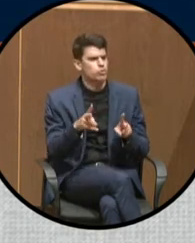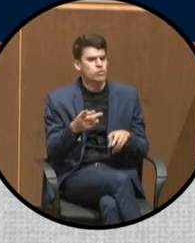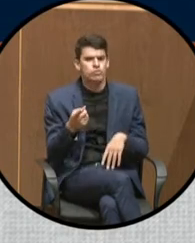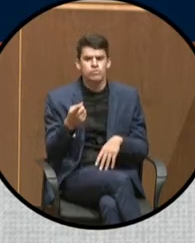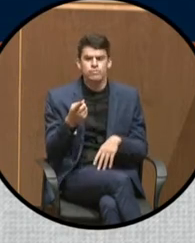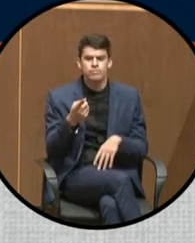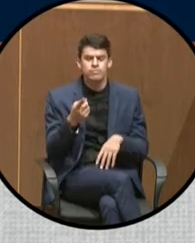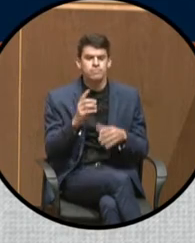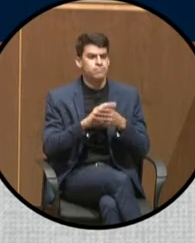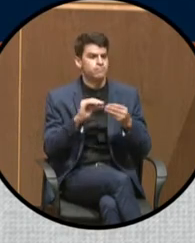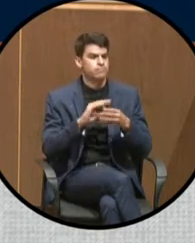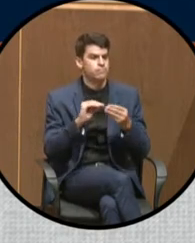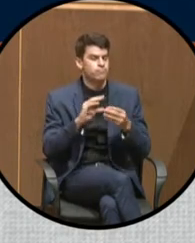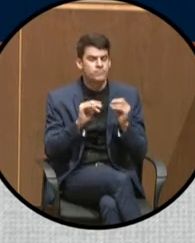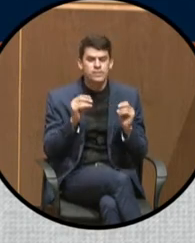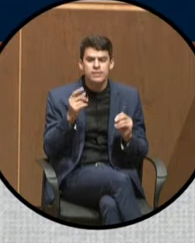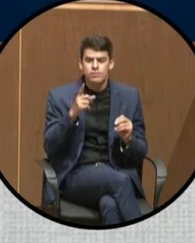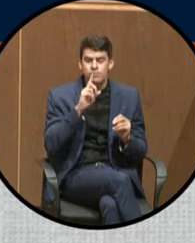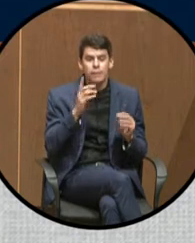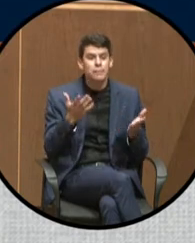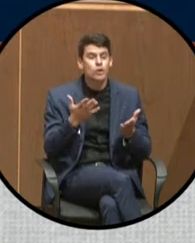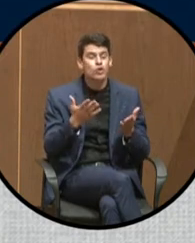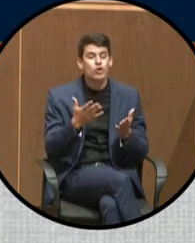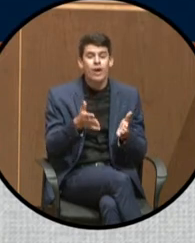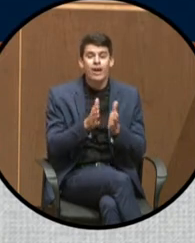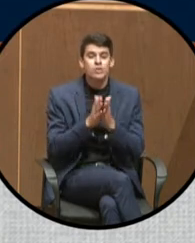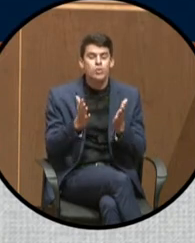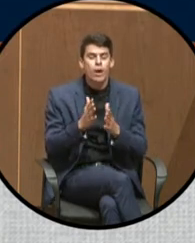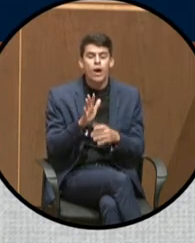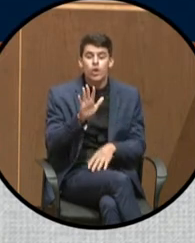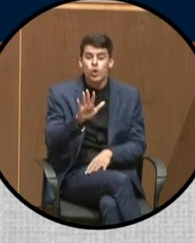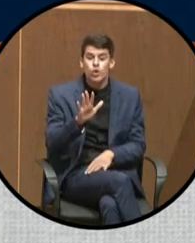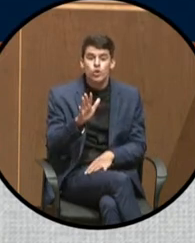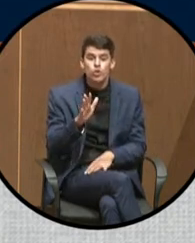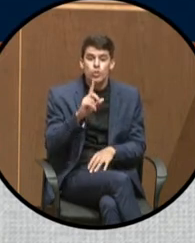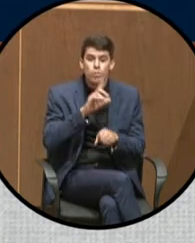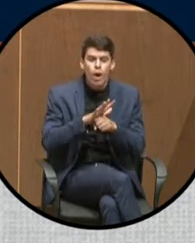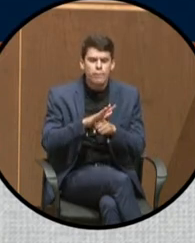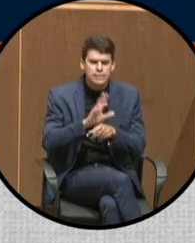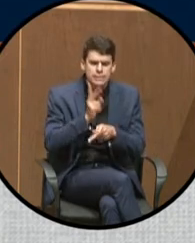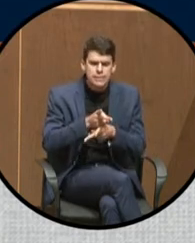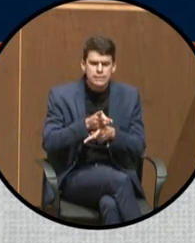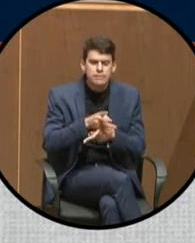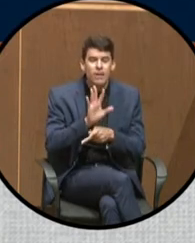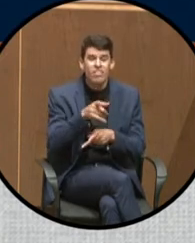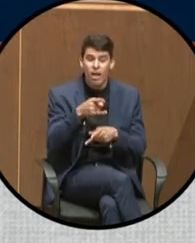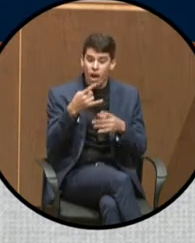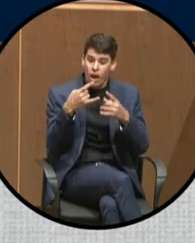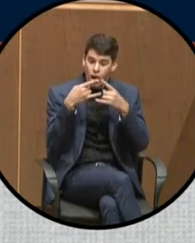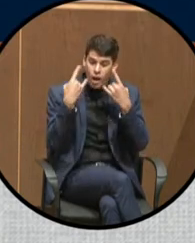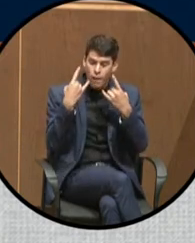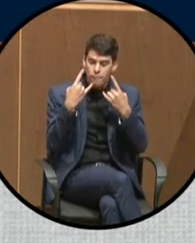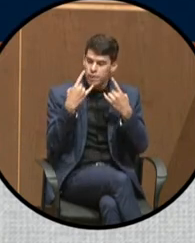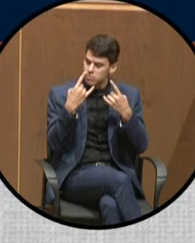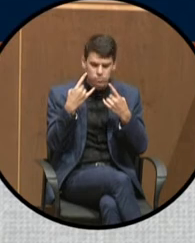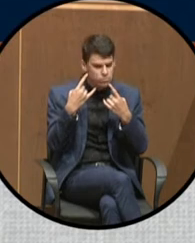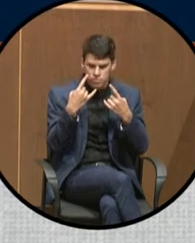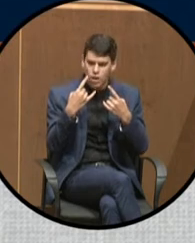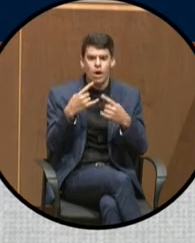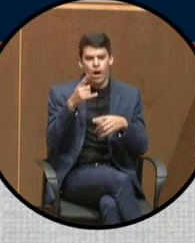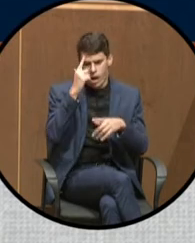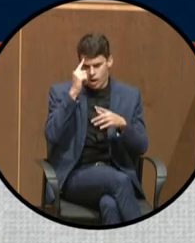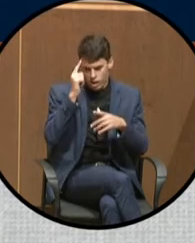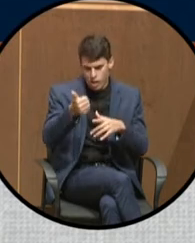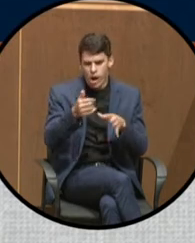speak. I'm here today to ask you to keep your word and make masks optional for the 21-22 school